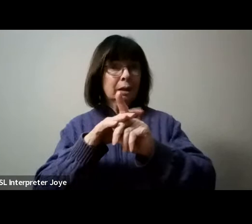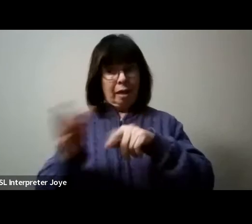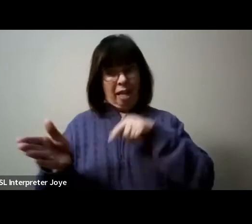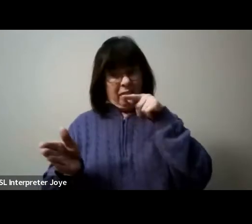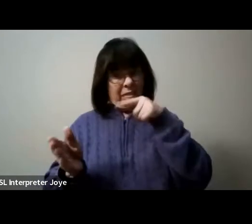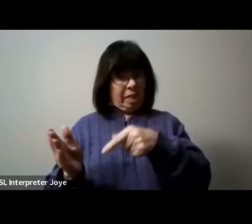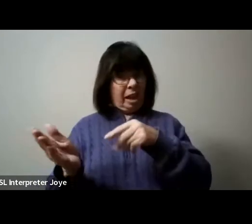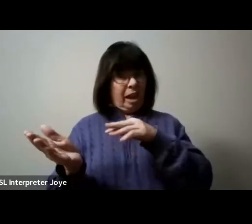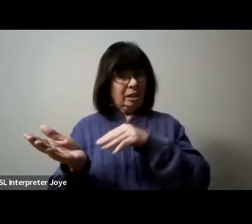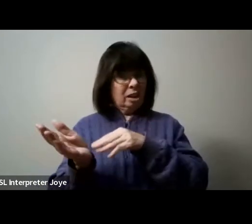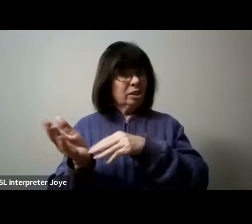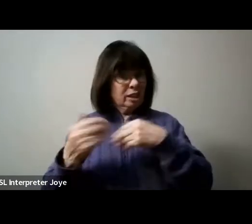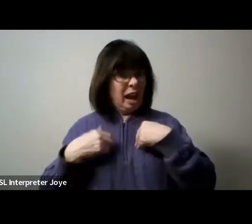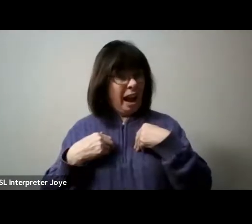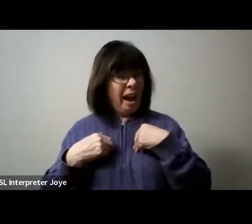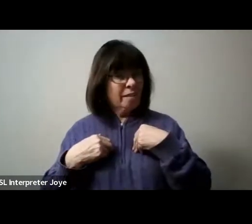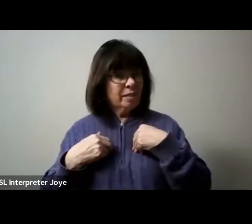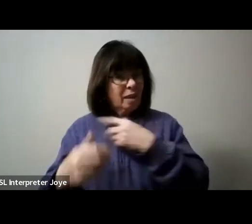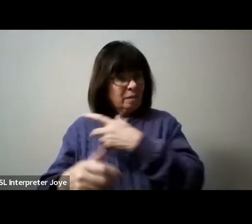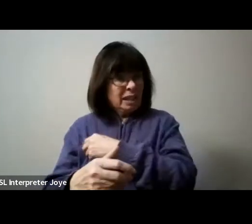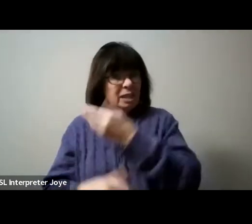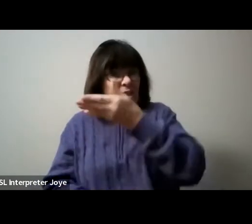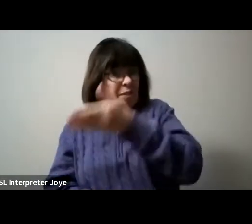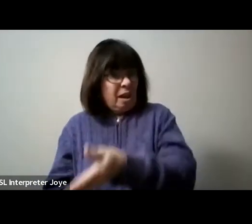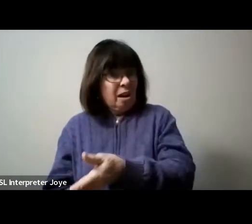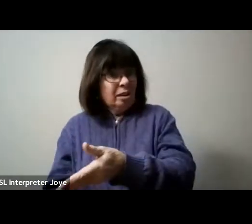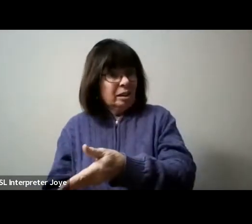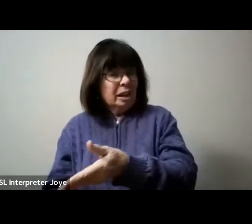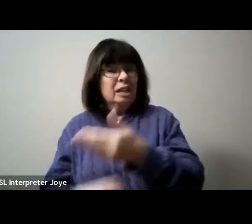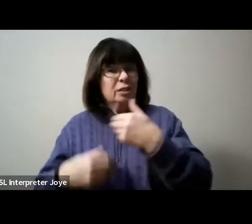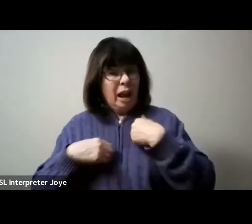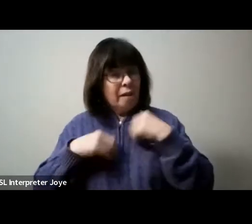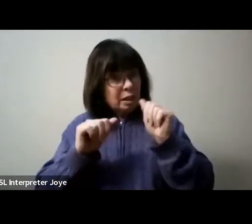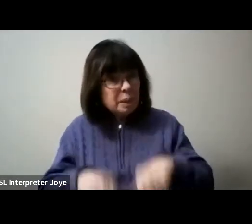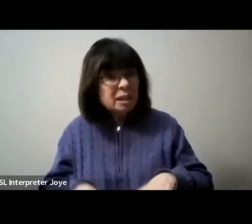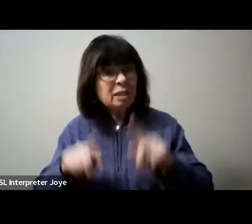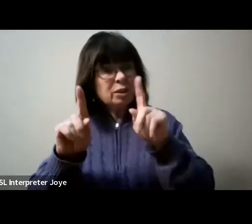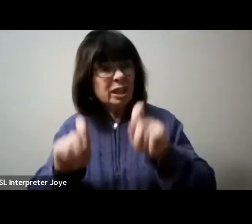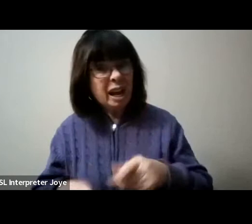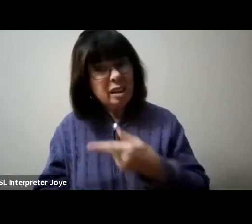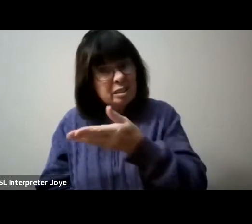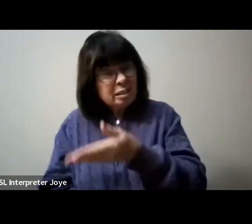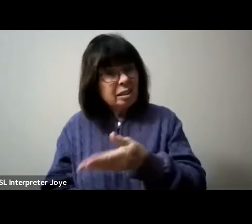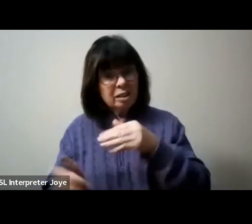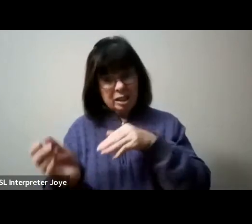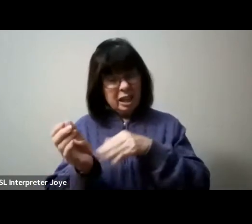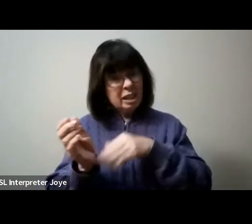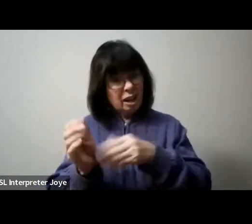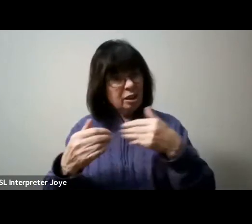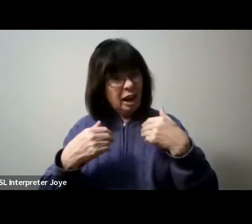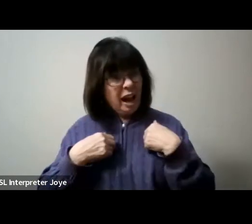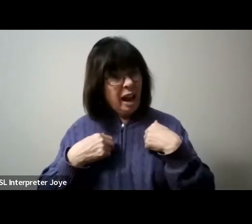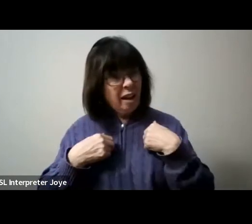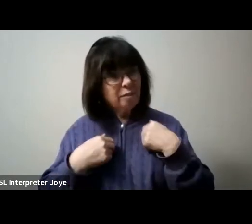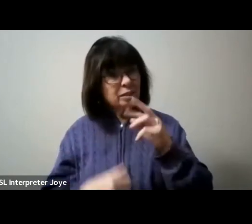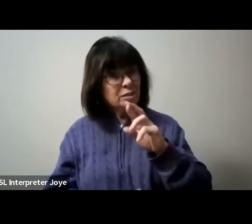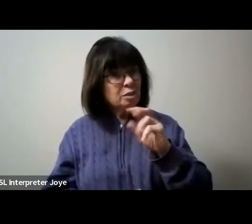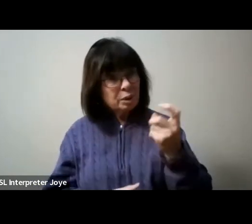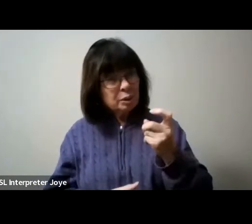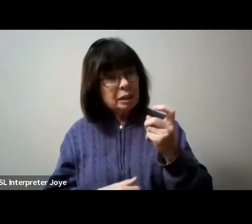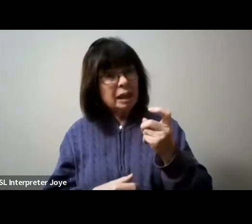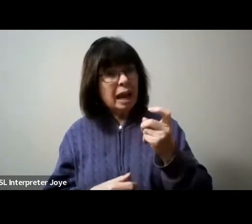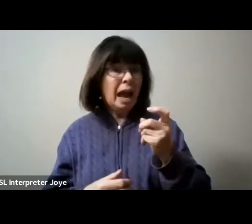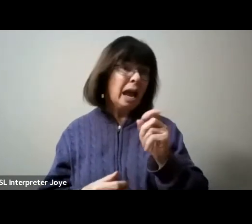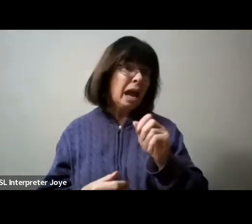have the vaccines in their office? Does that doctor have the ability to test? Does that doctor have the ability to prescribe antivirals in a